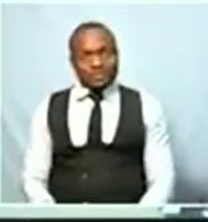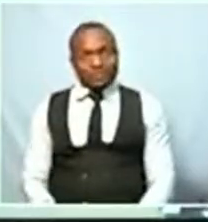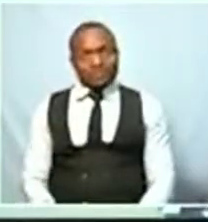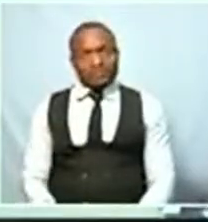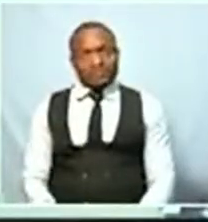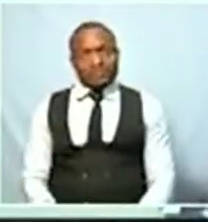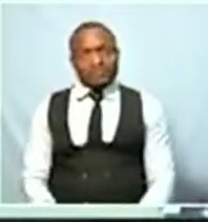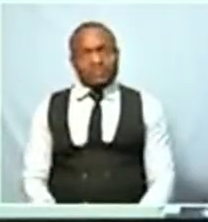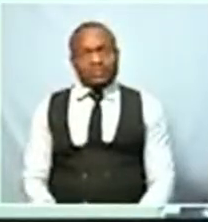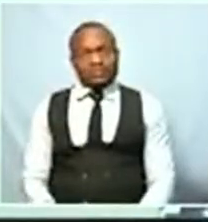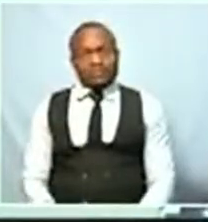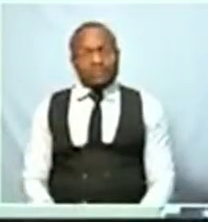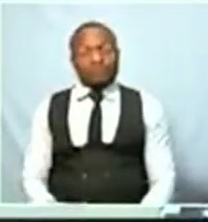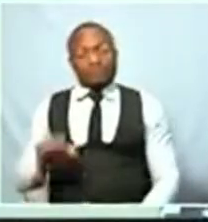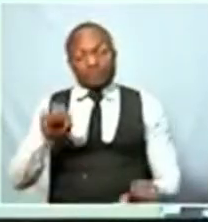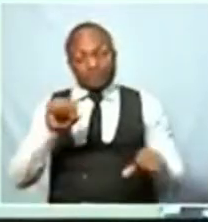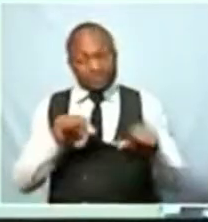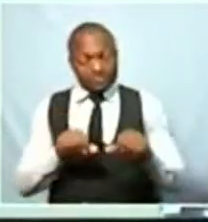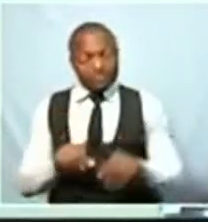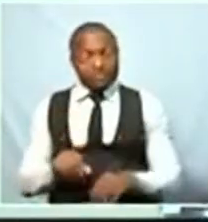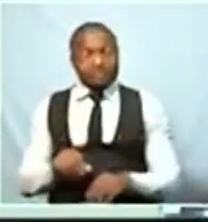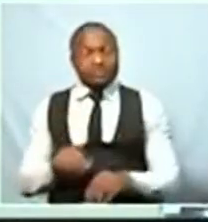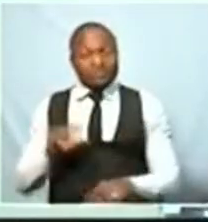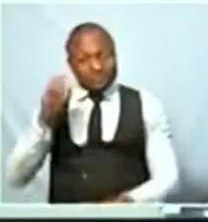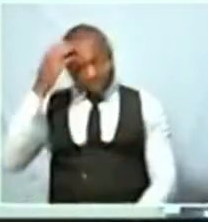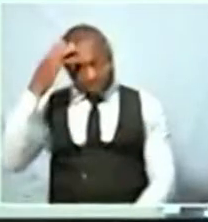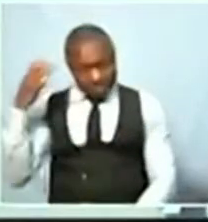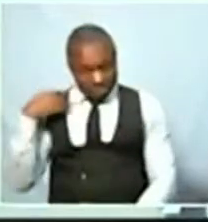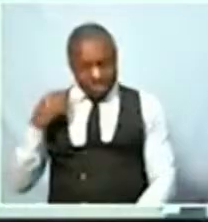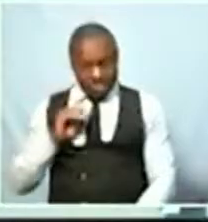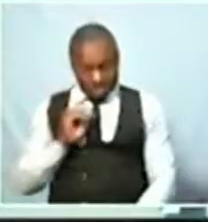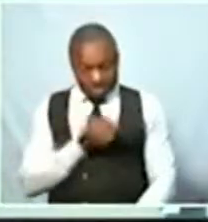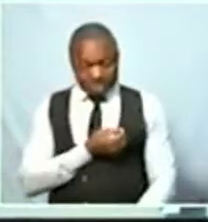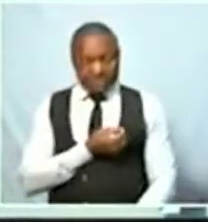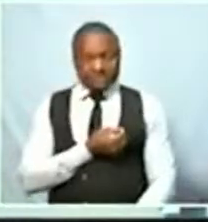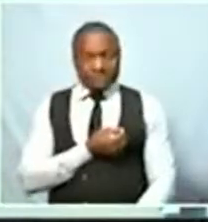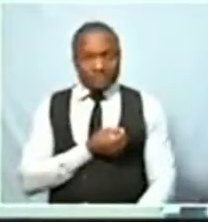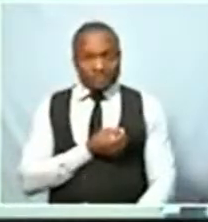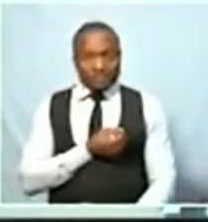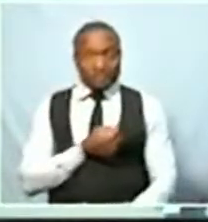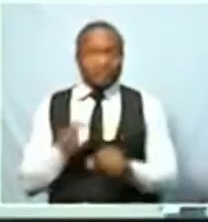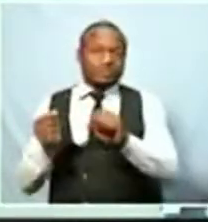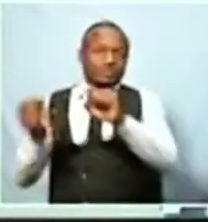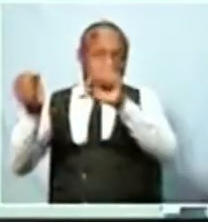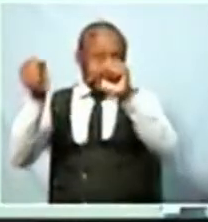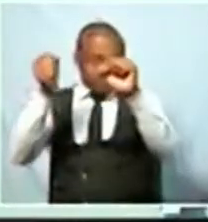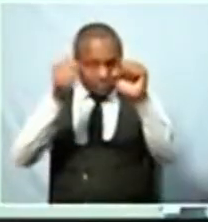We undertake our audit. Our office is structured, Chair.